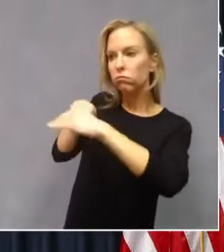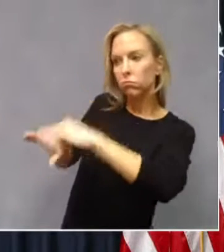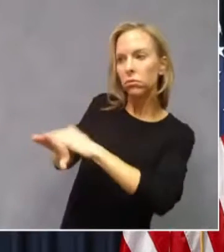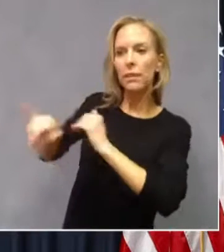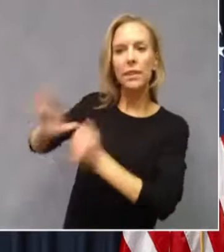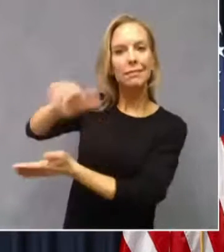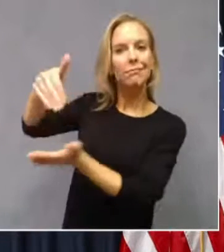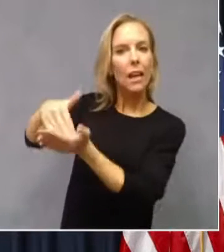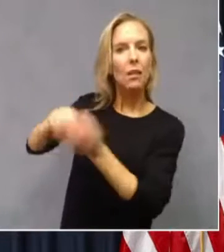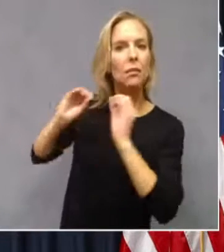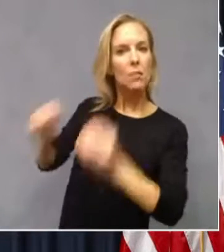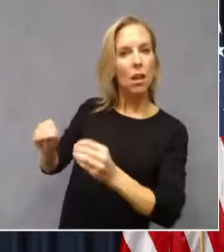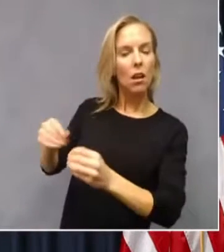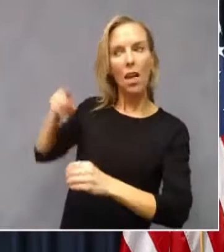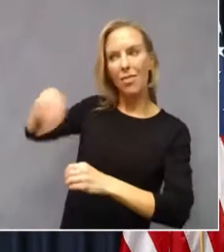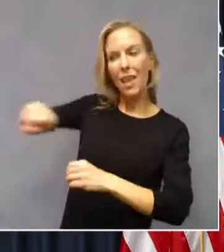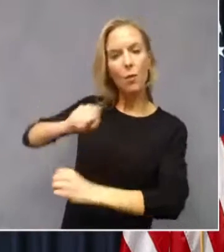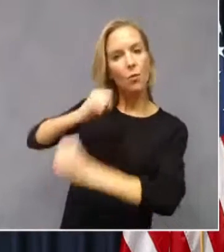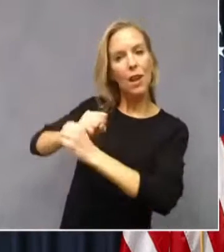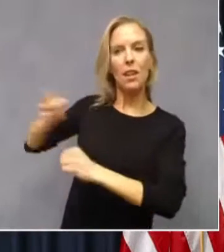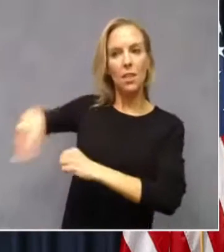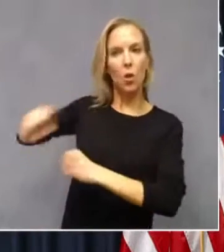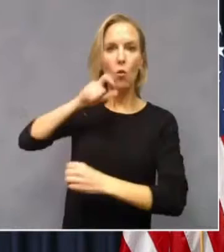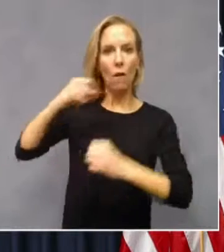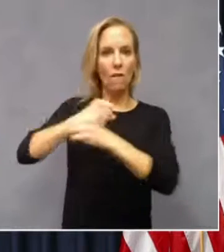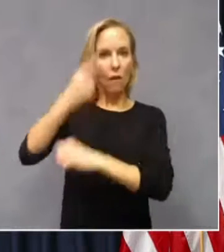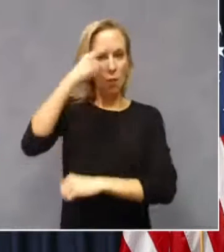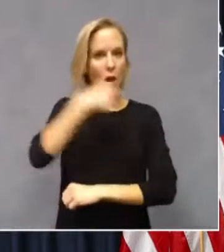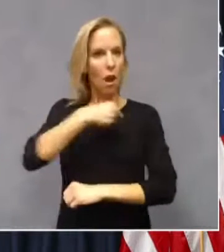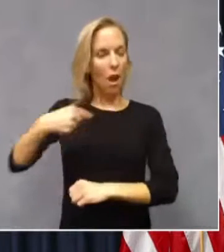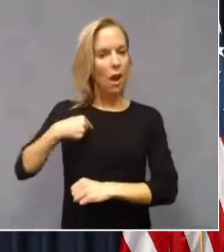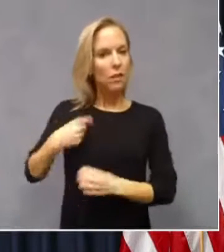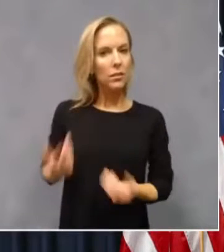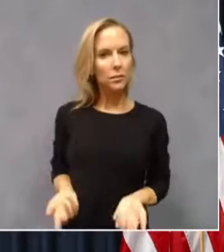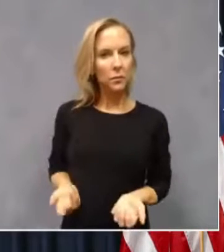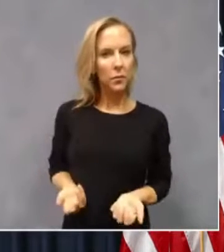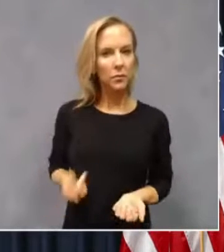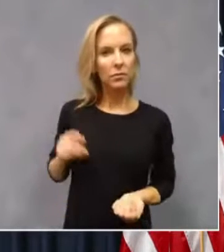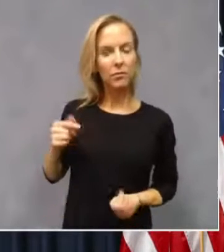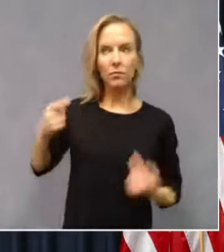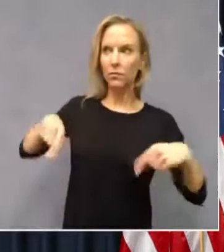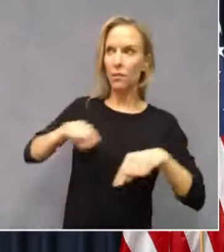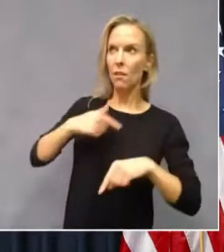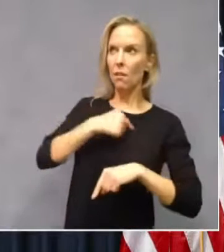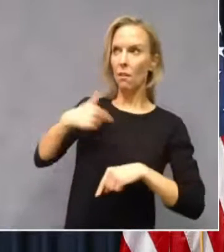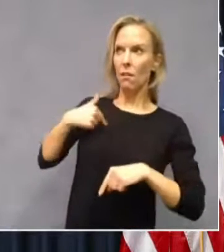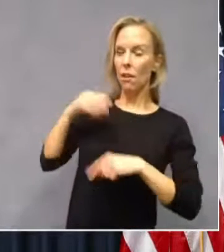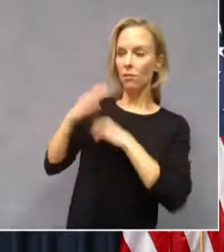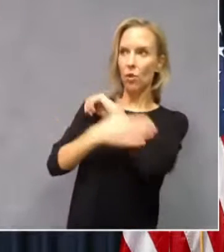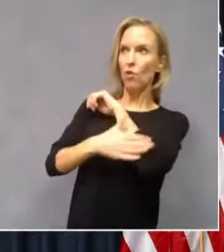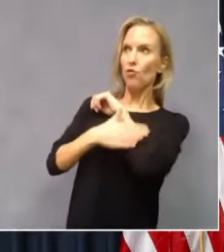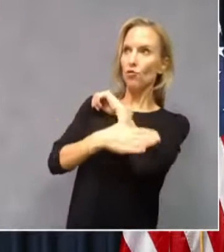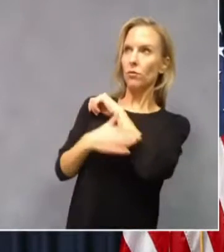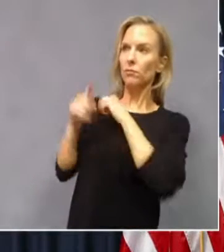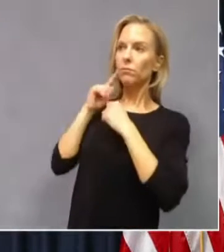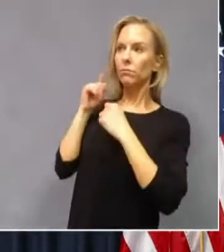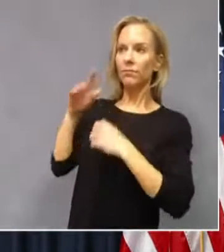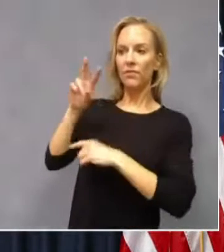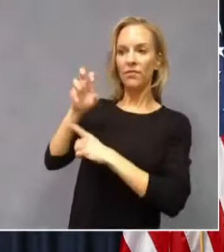us, our country's veterans. And just since October, we've lost 33 of